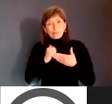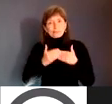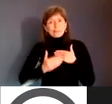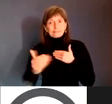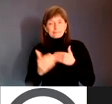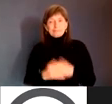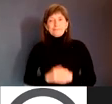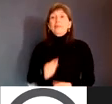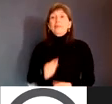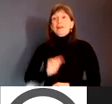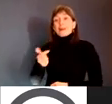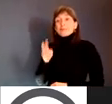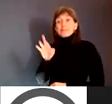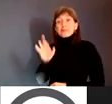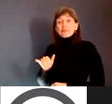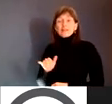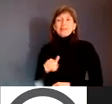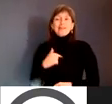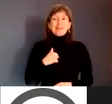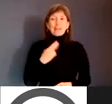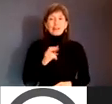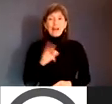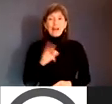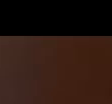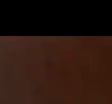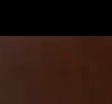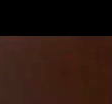Back to you, Mary. I'll stop sharing my screen maybe.